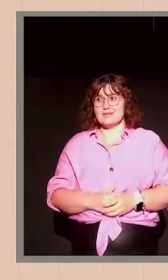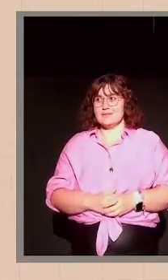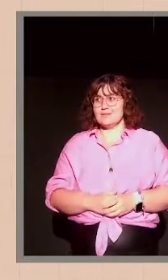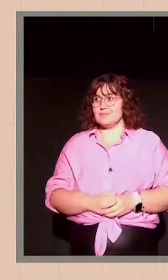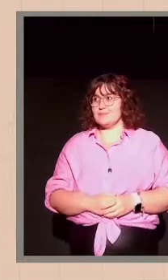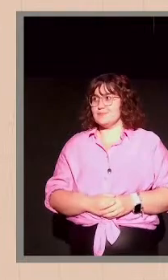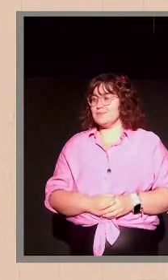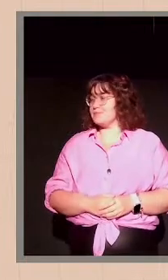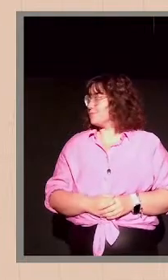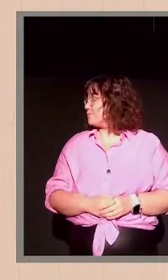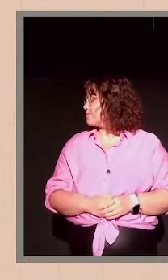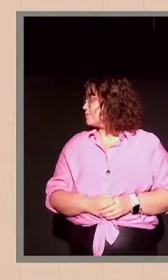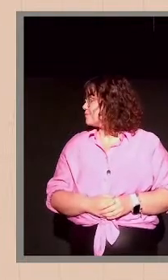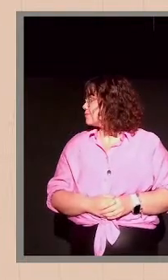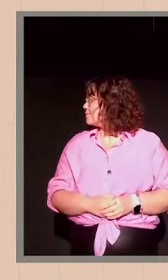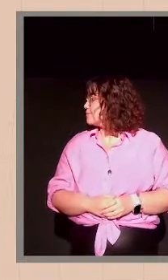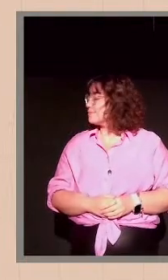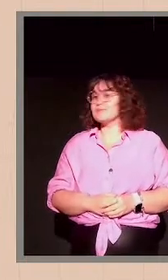Cool.